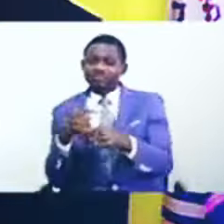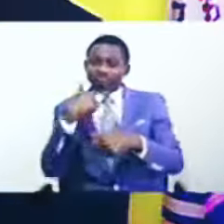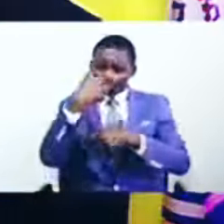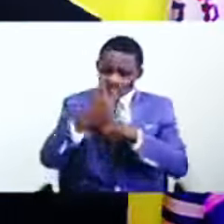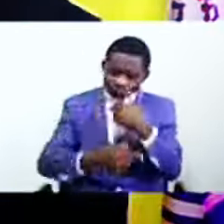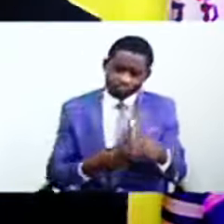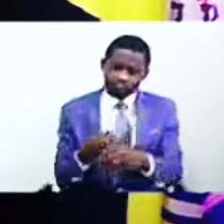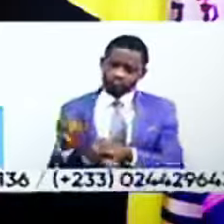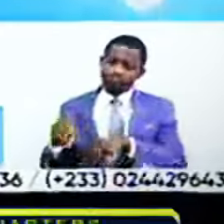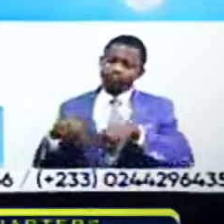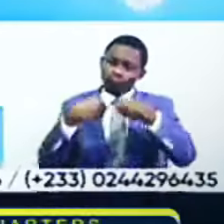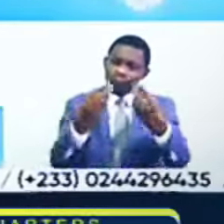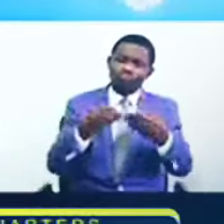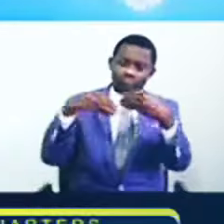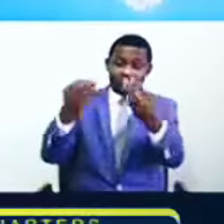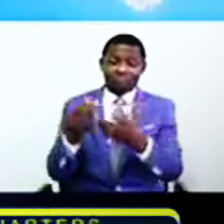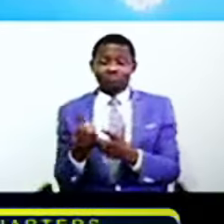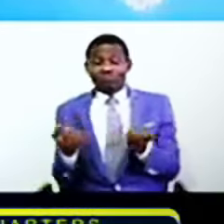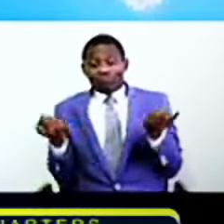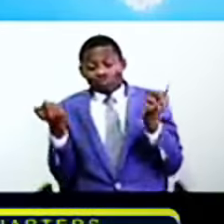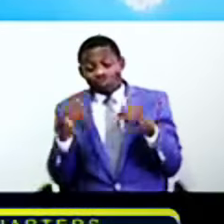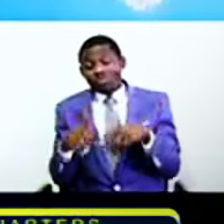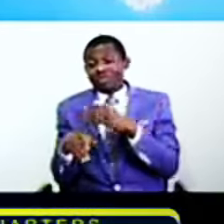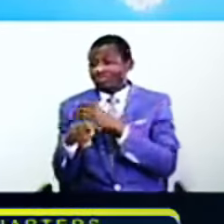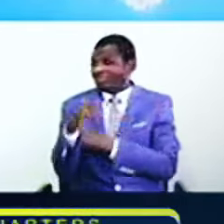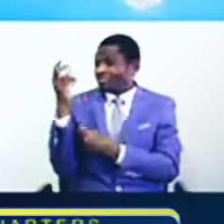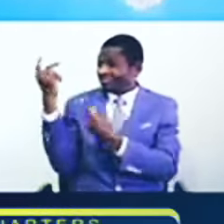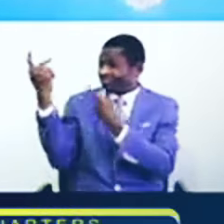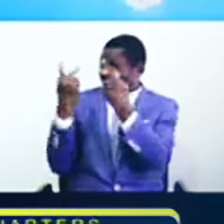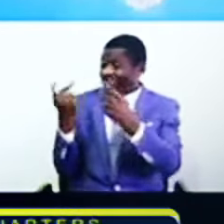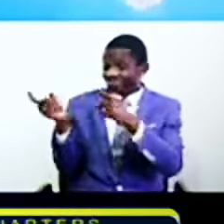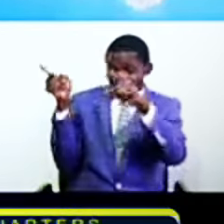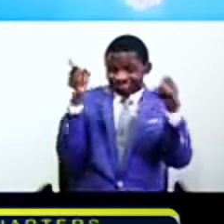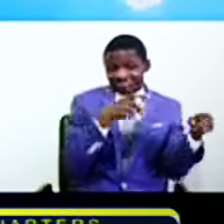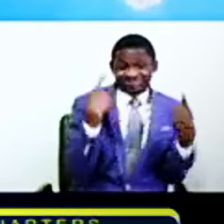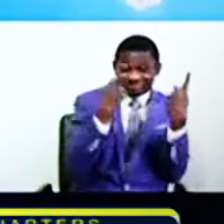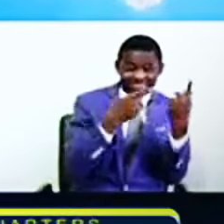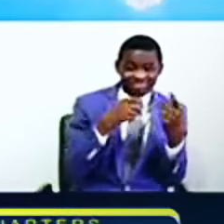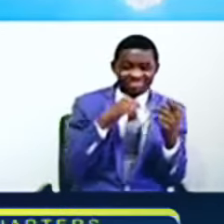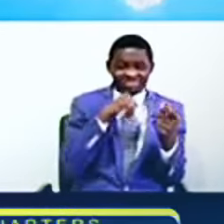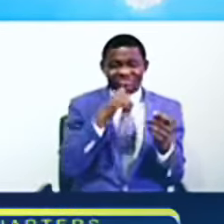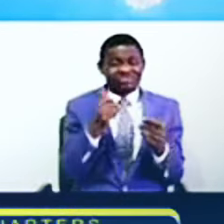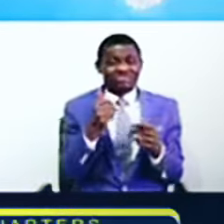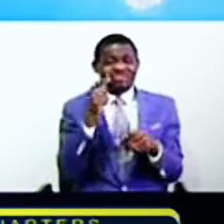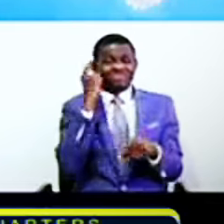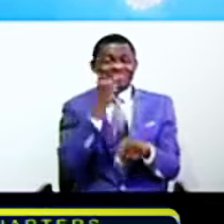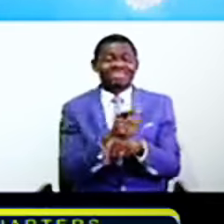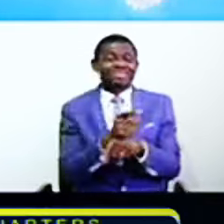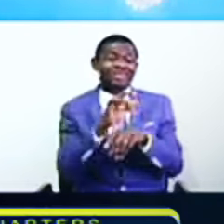see, when God visits you, you never just come empty-handed. So